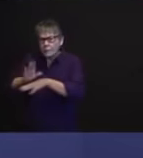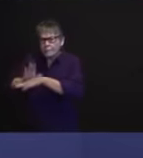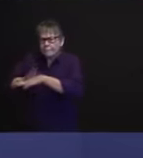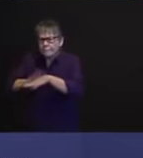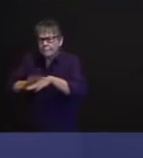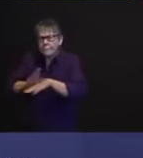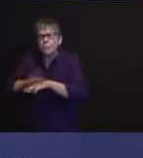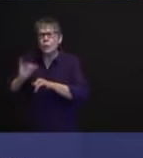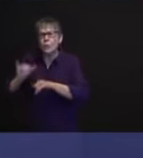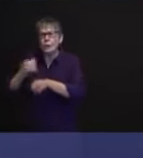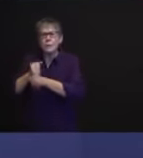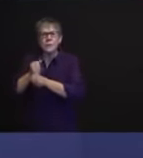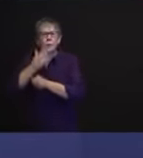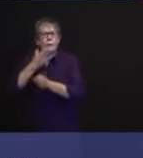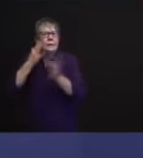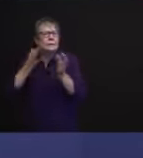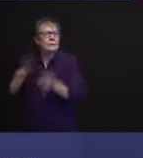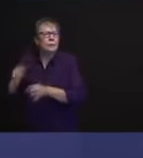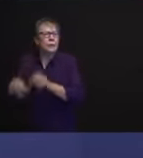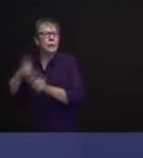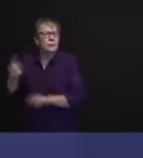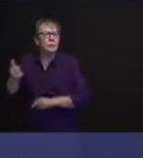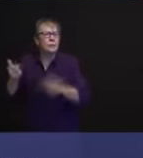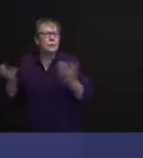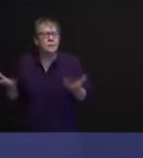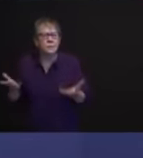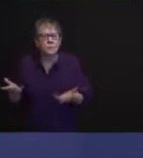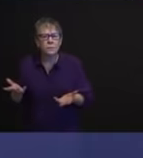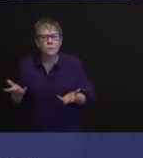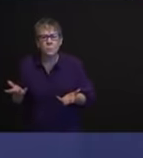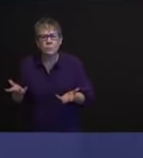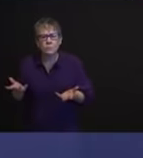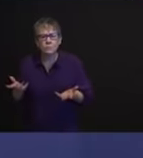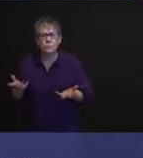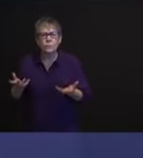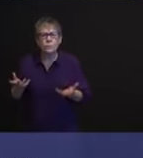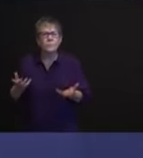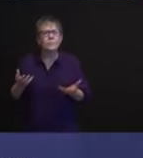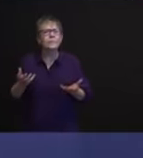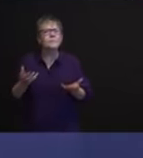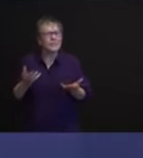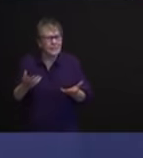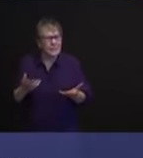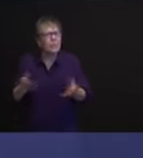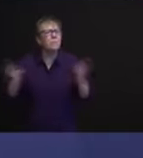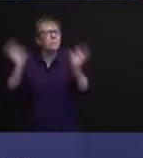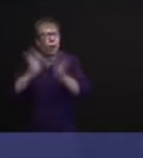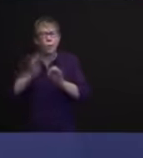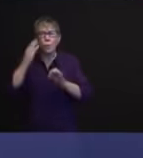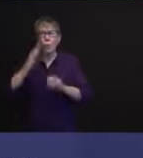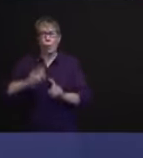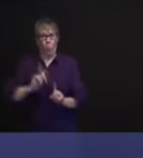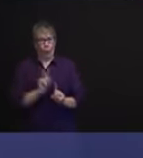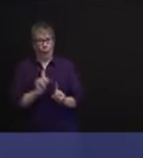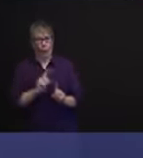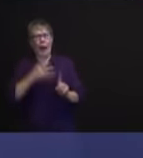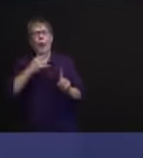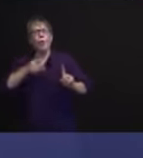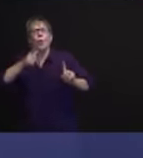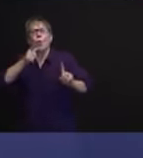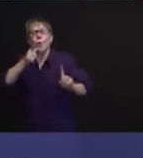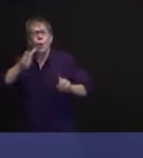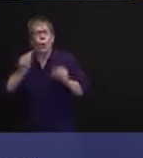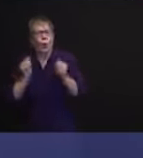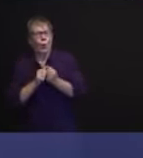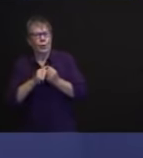about figuring out who you might have come into contact in the last couple of days before you got sick, so we can let them know that they might be at risk, than it is about going